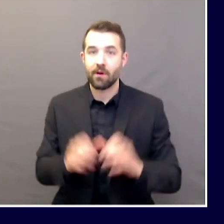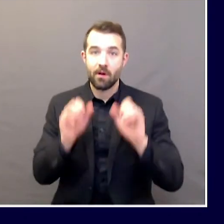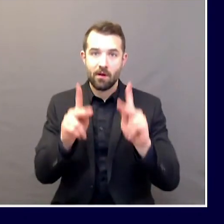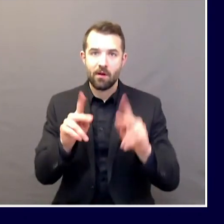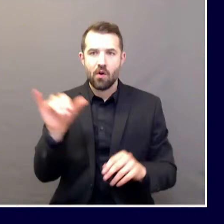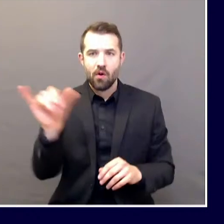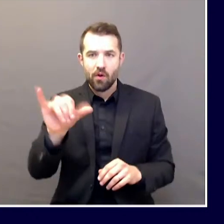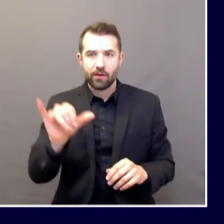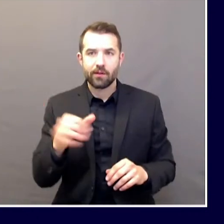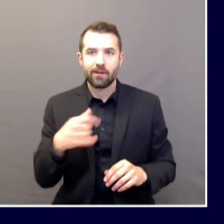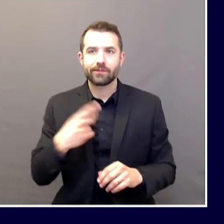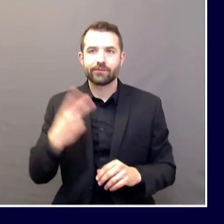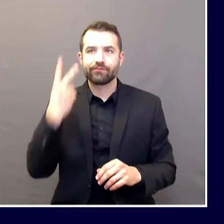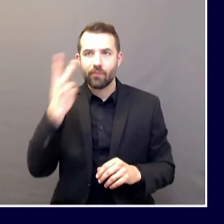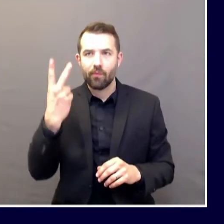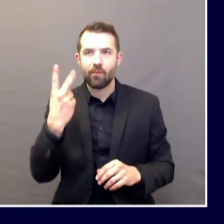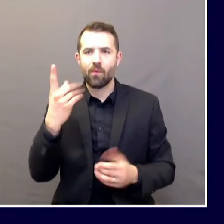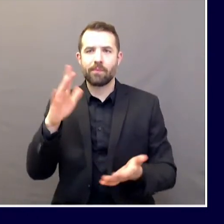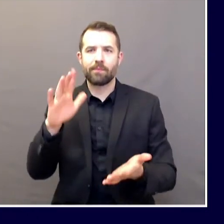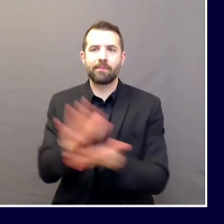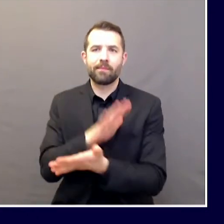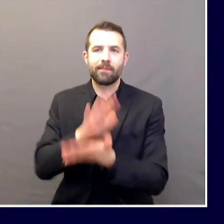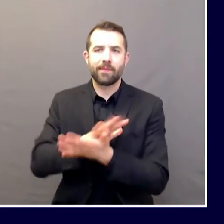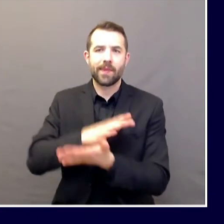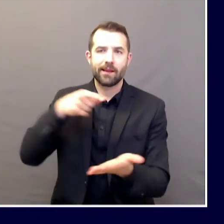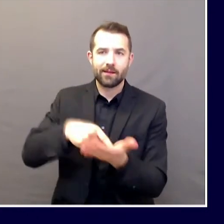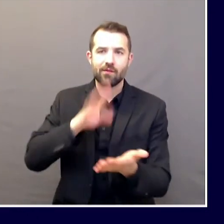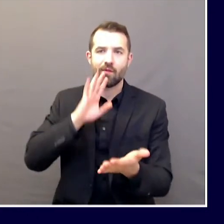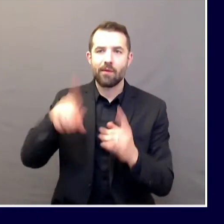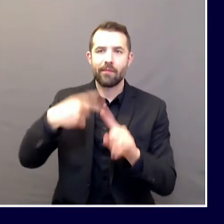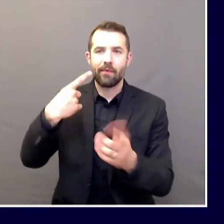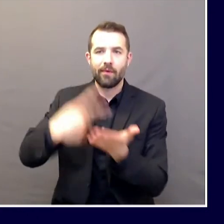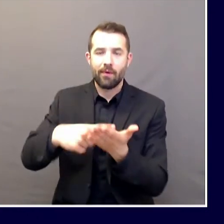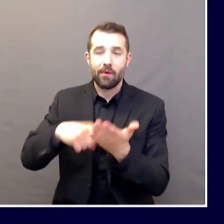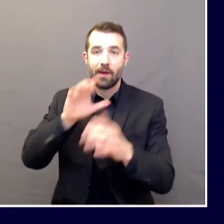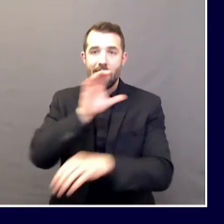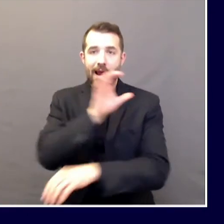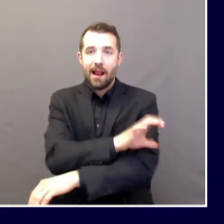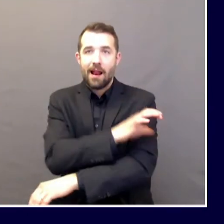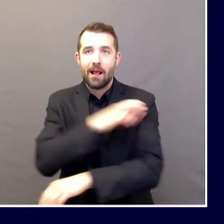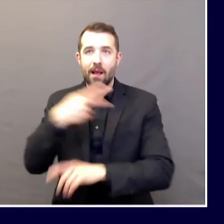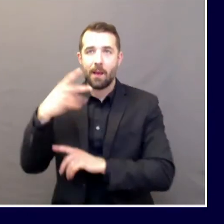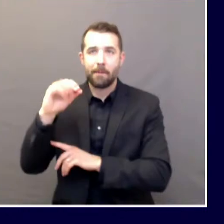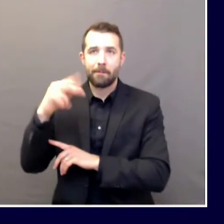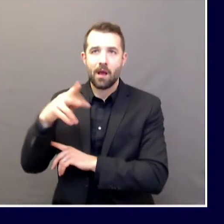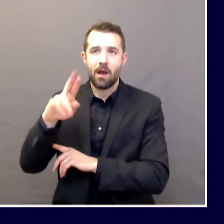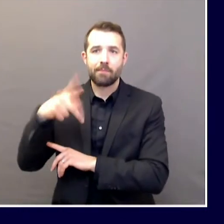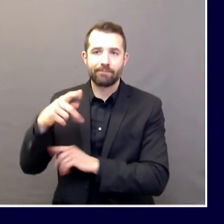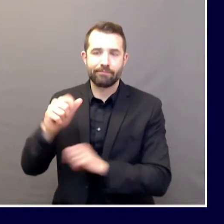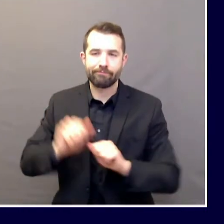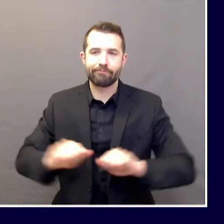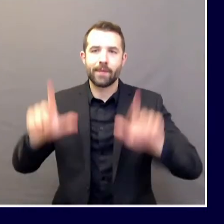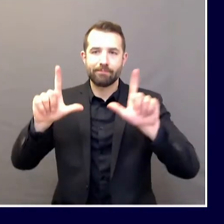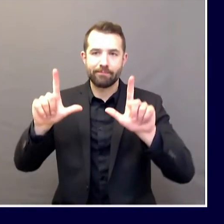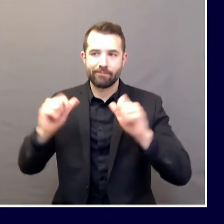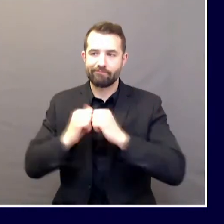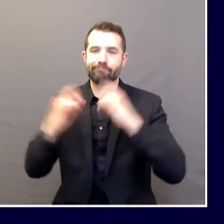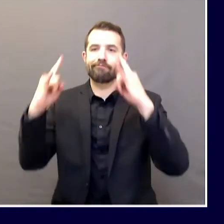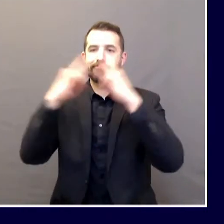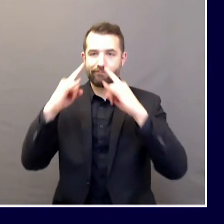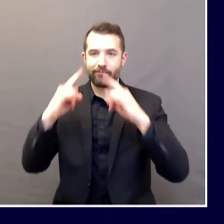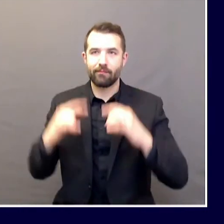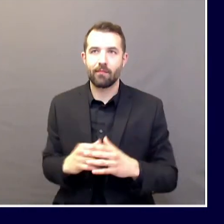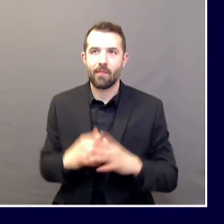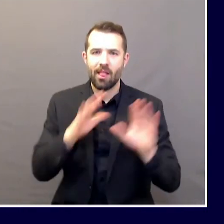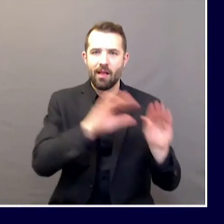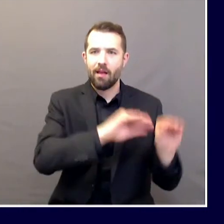that the DHS is running. Is that another strategy along those lines? It absolutely is, Evan. We haven't gone live